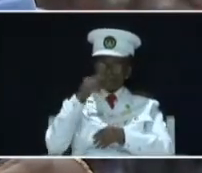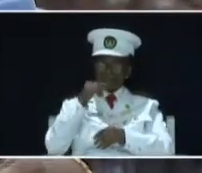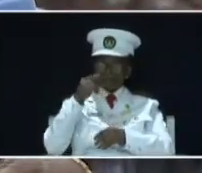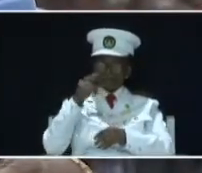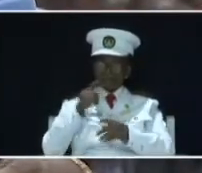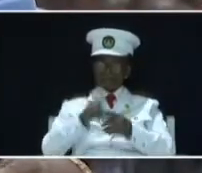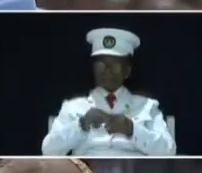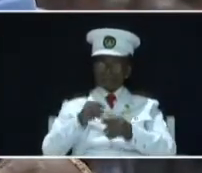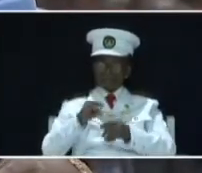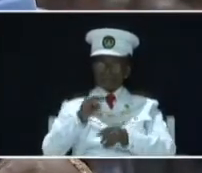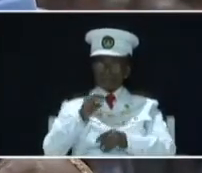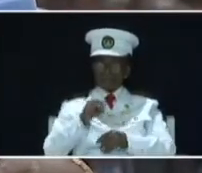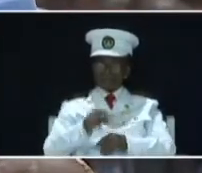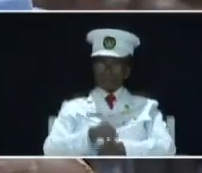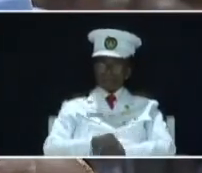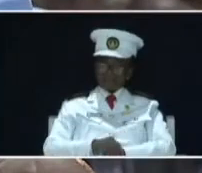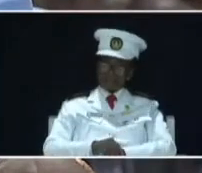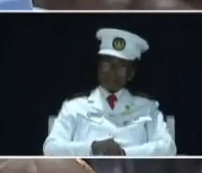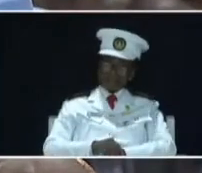Pharaoh.